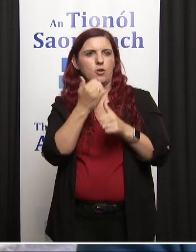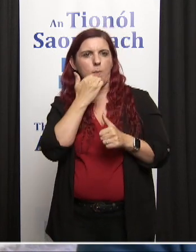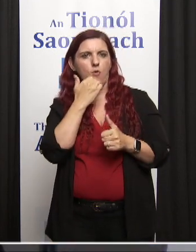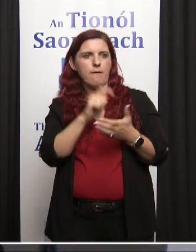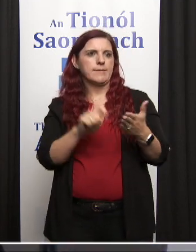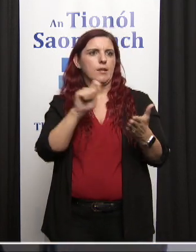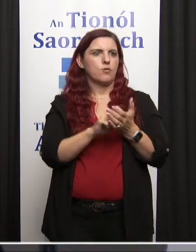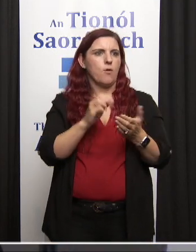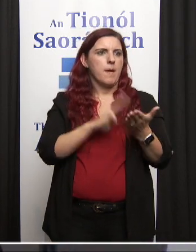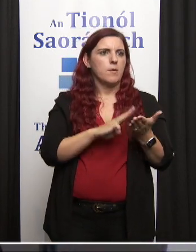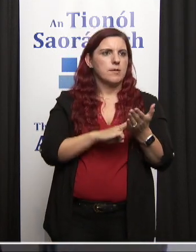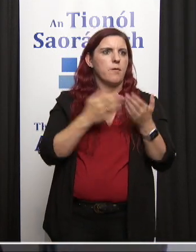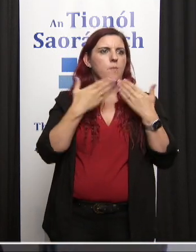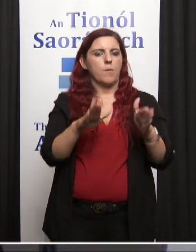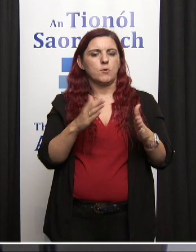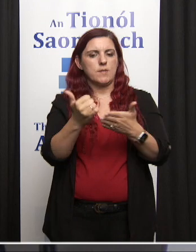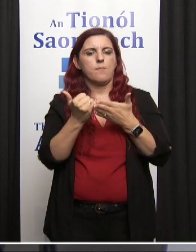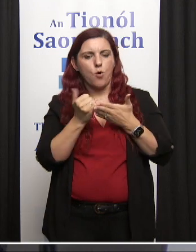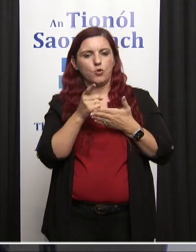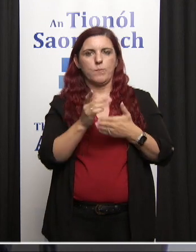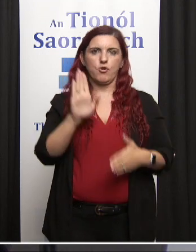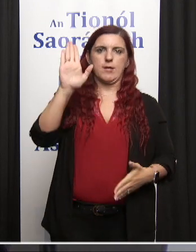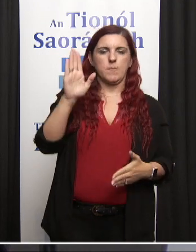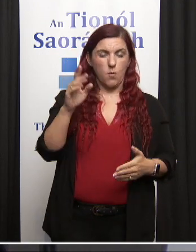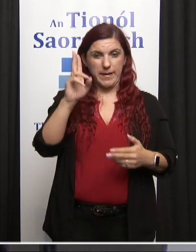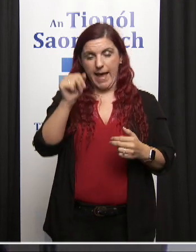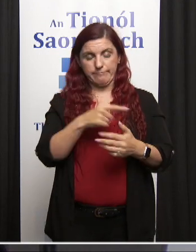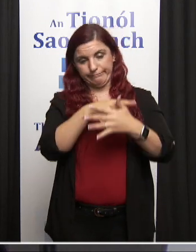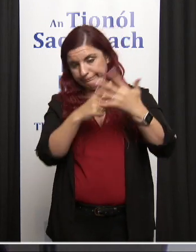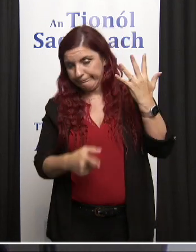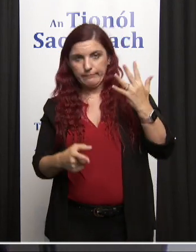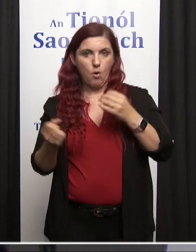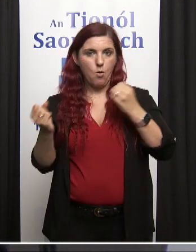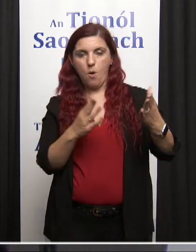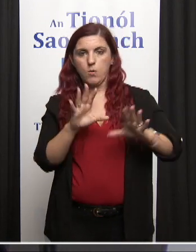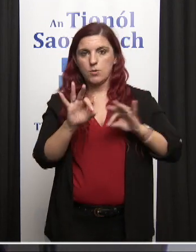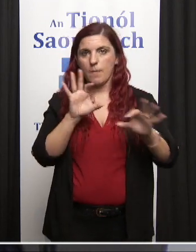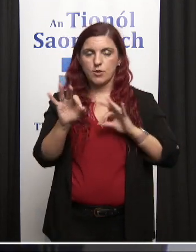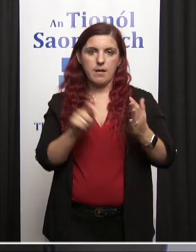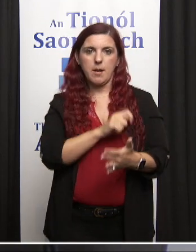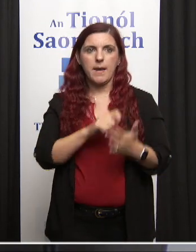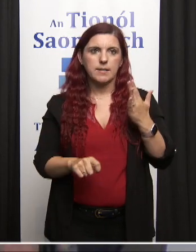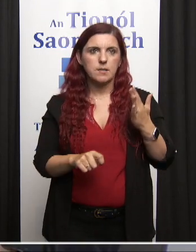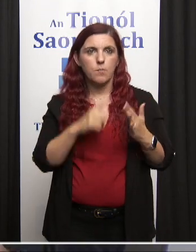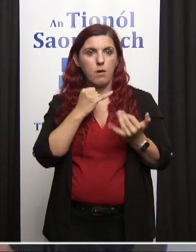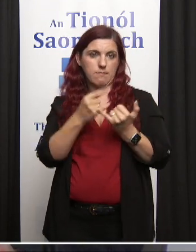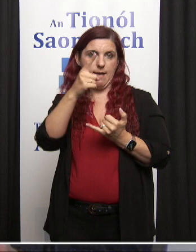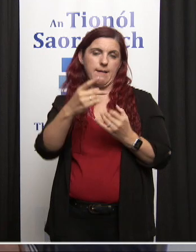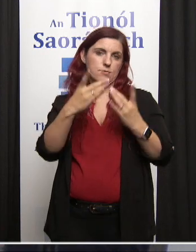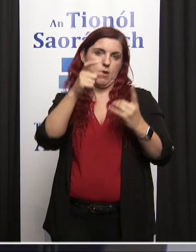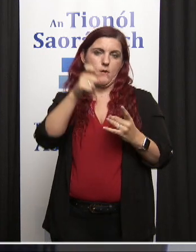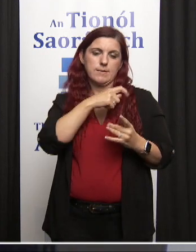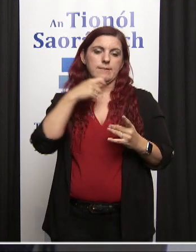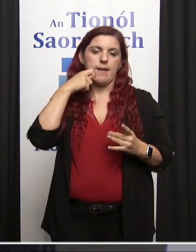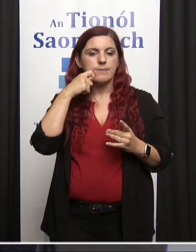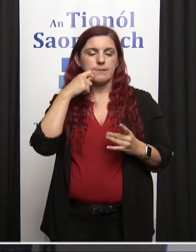members of the public to support your candidacy as well. So we can put all of those options on the ballot, but as the chairman said, this will be a